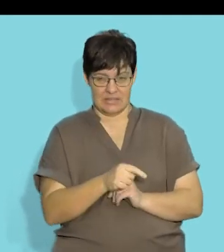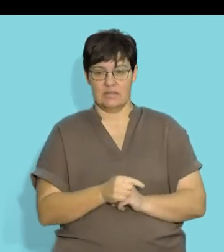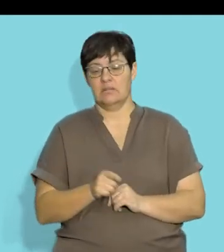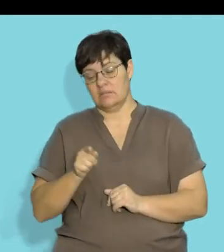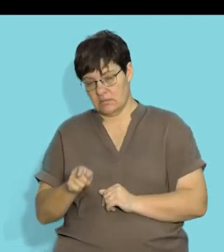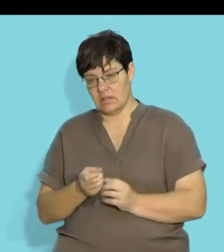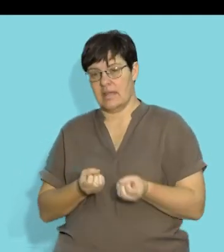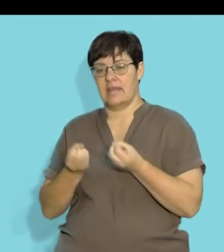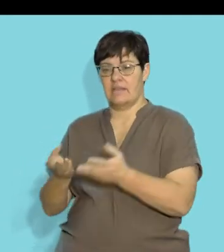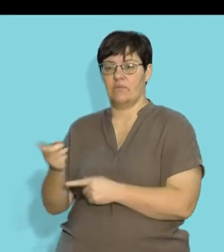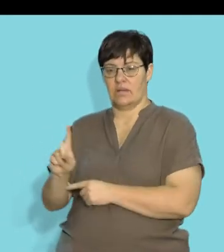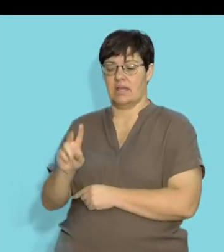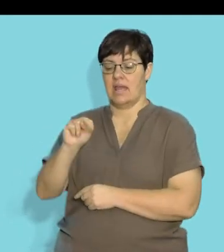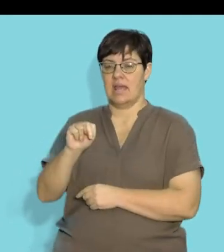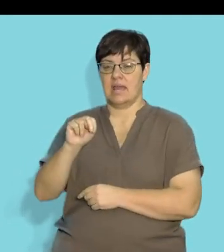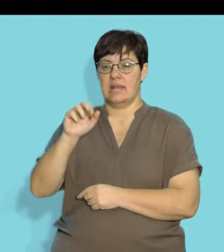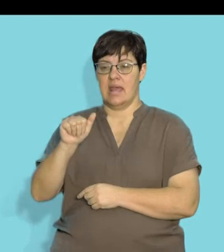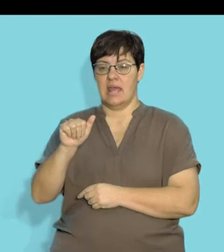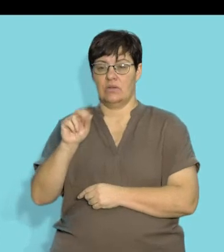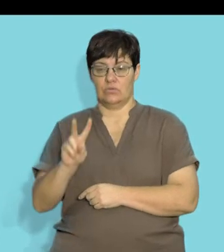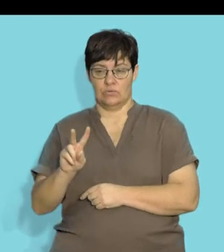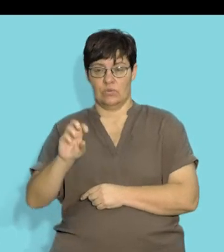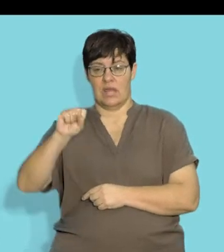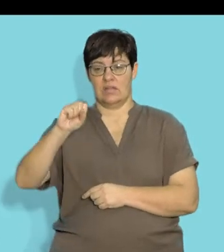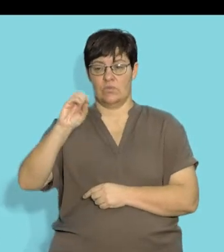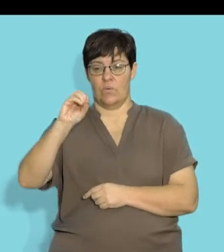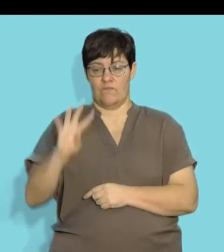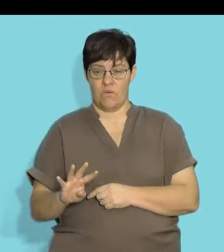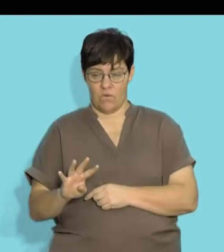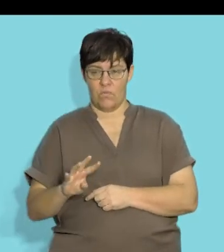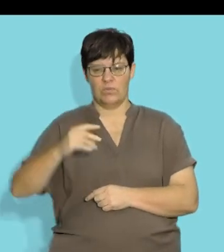we've got Na2, the salt, sulfate, okay,